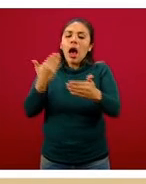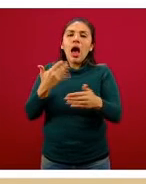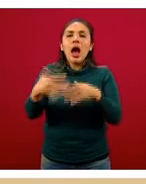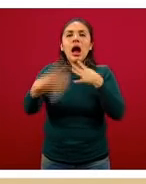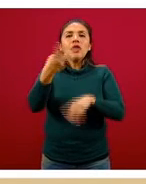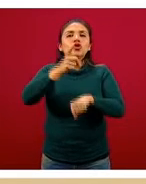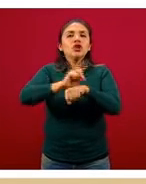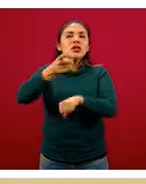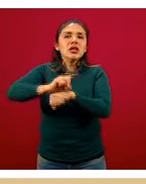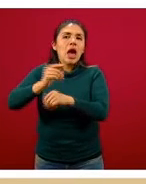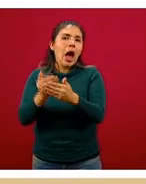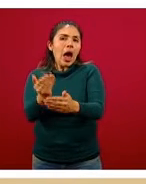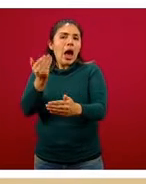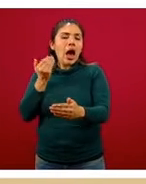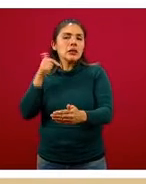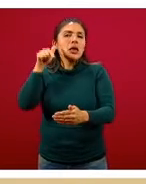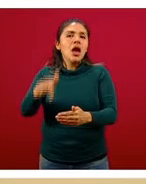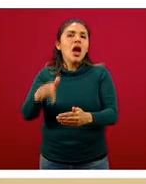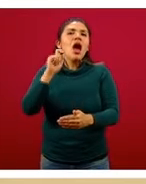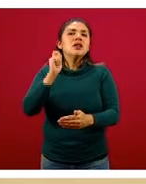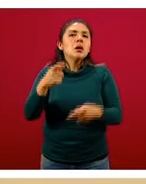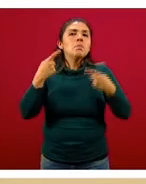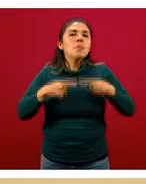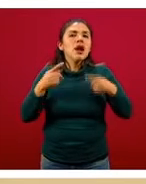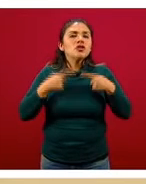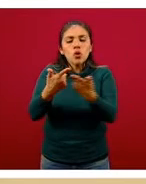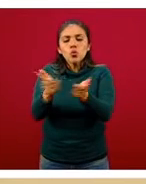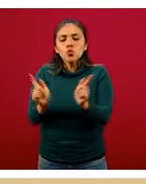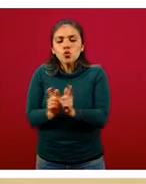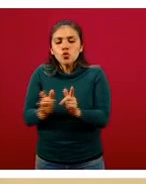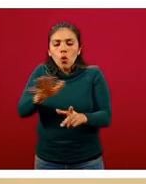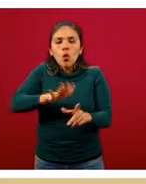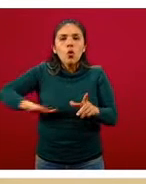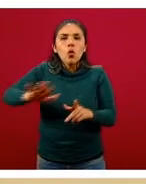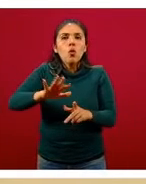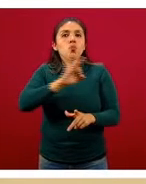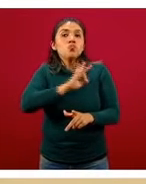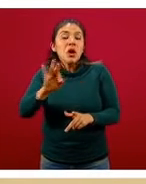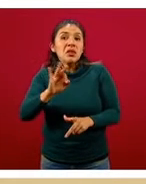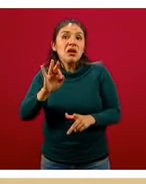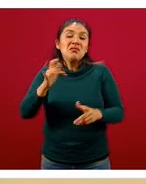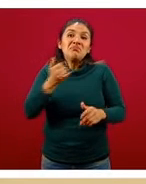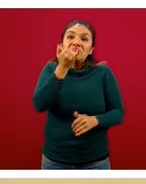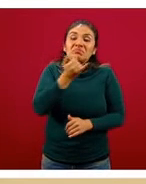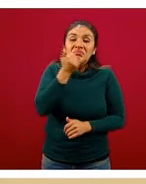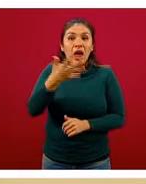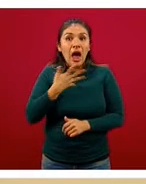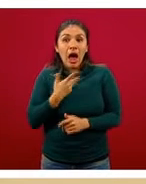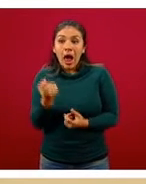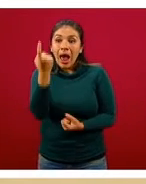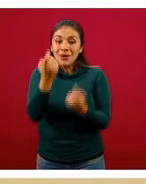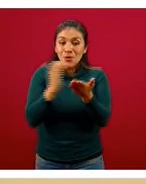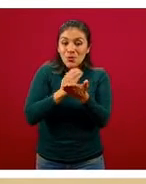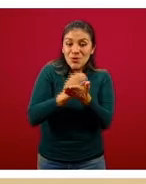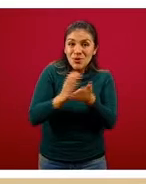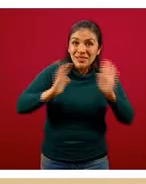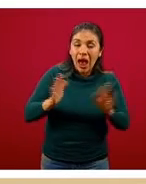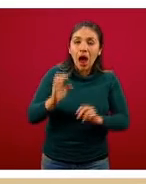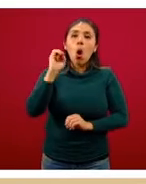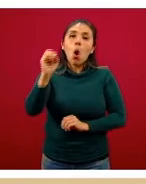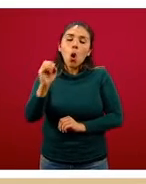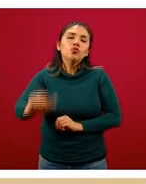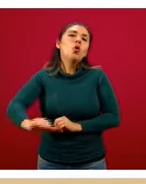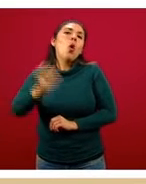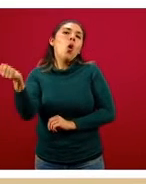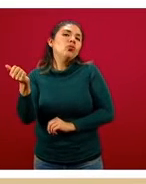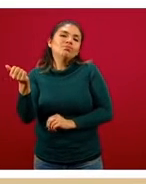are cases that have gone beyond the 14-day barrier, so they have been